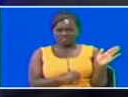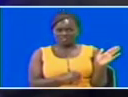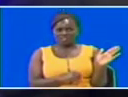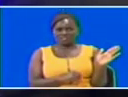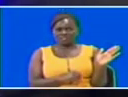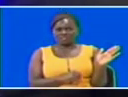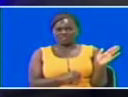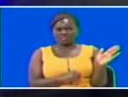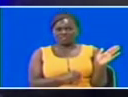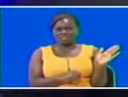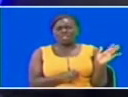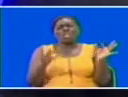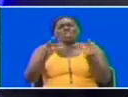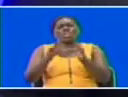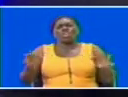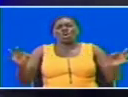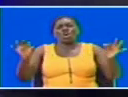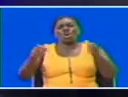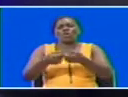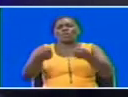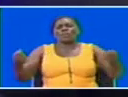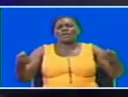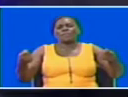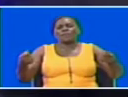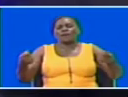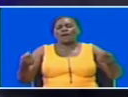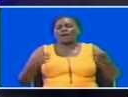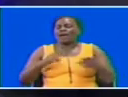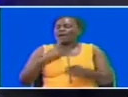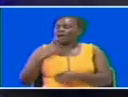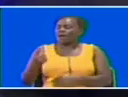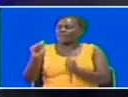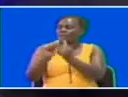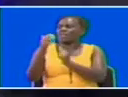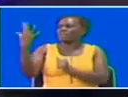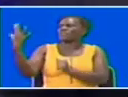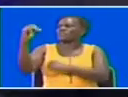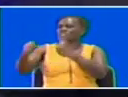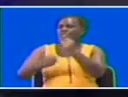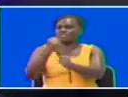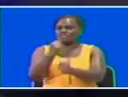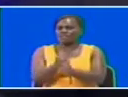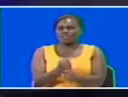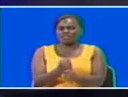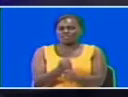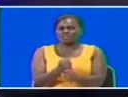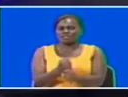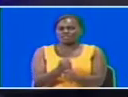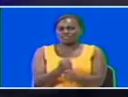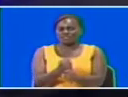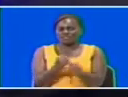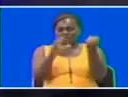It is the oldest newspaper in the country, 115 years. We've been here as part of the history of our